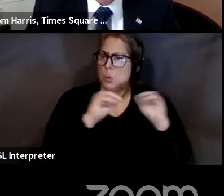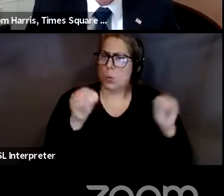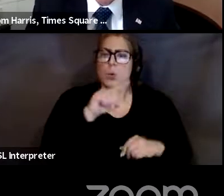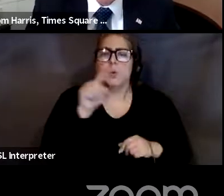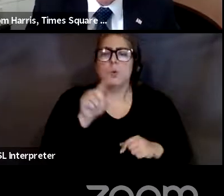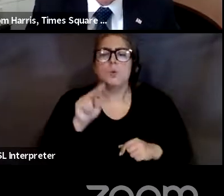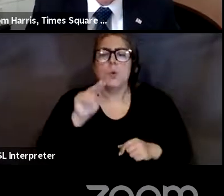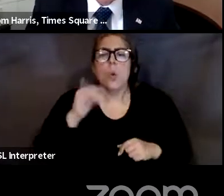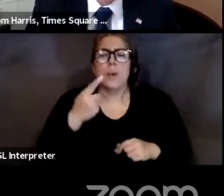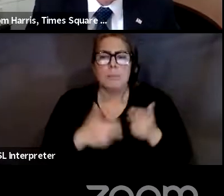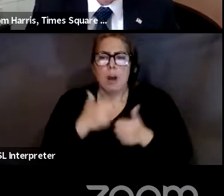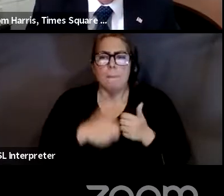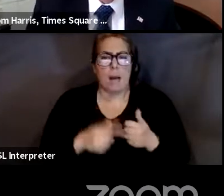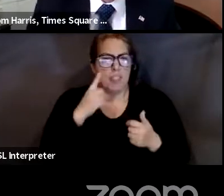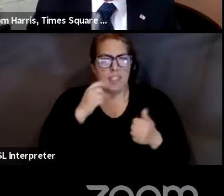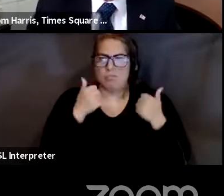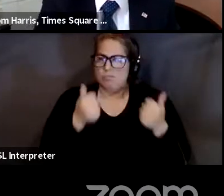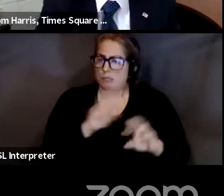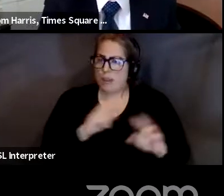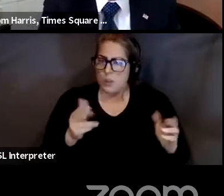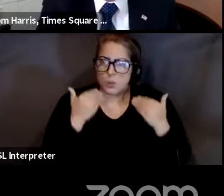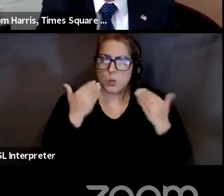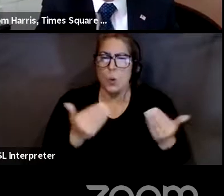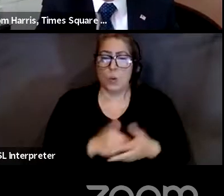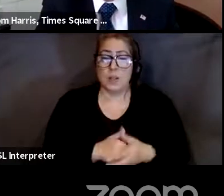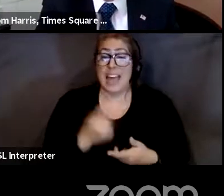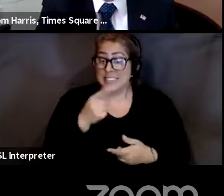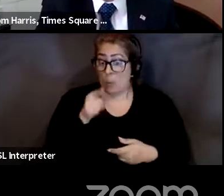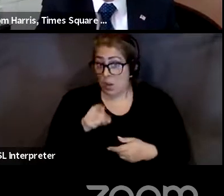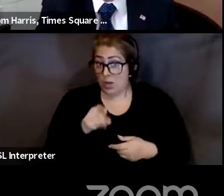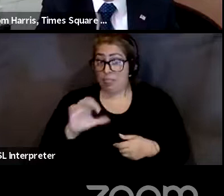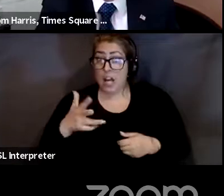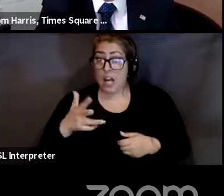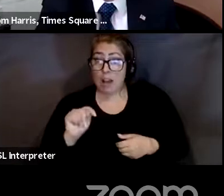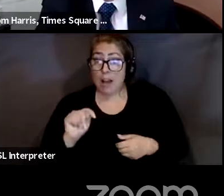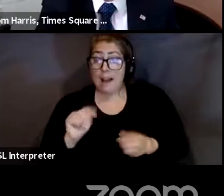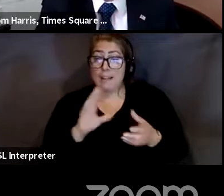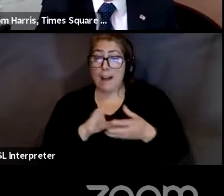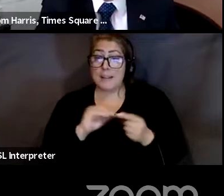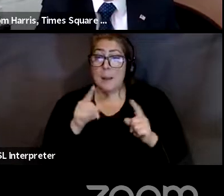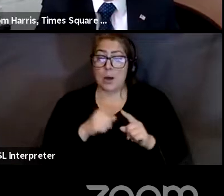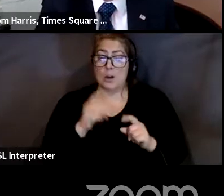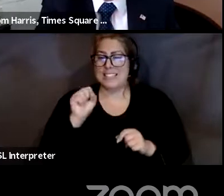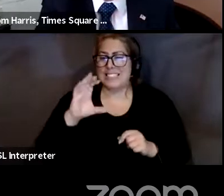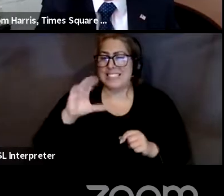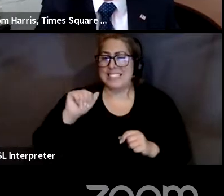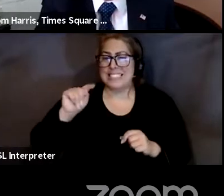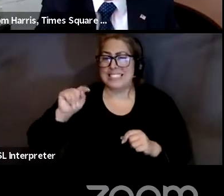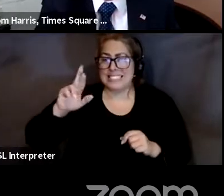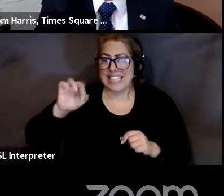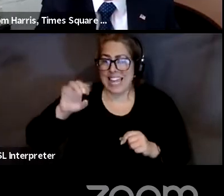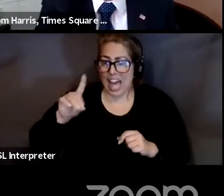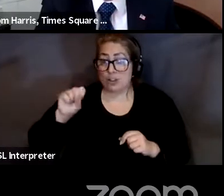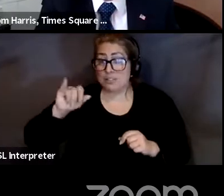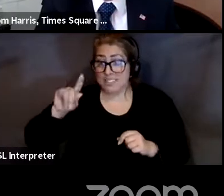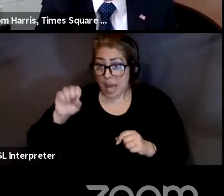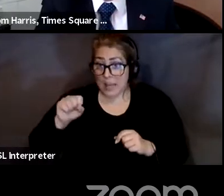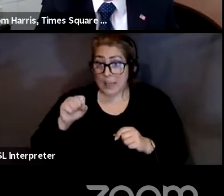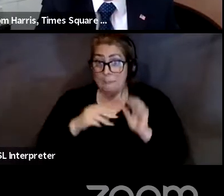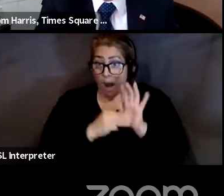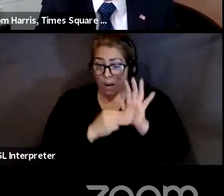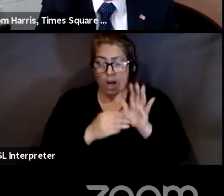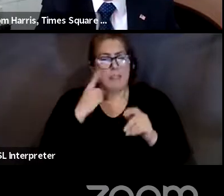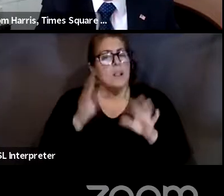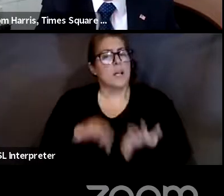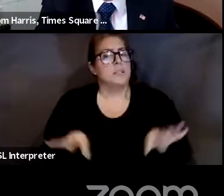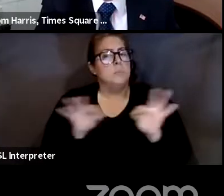quickly pick up that Deborah on the chat said something about the scattered site model for supportive housing, which I agree is also a key one